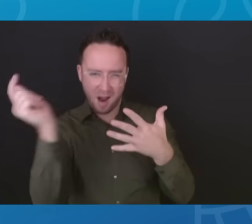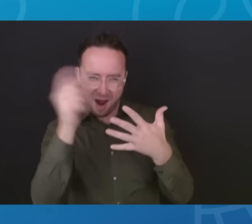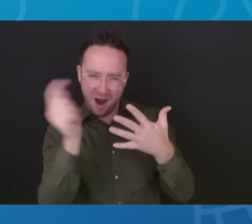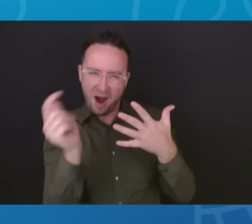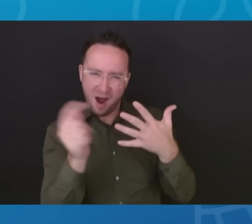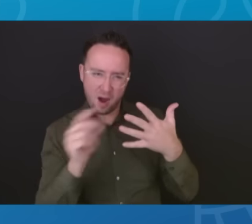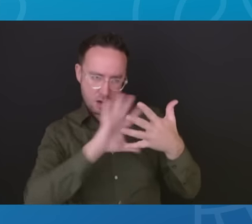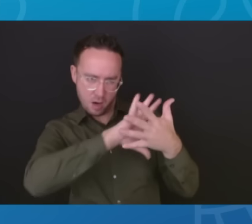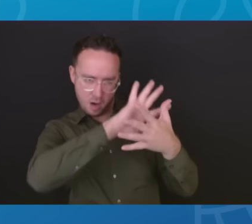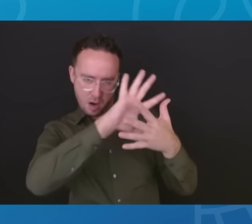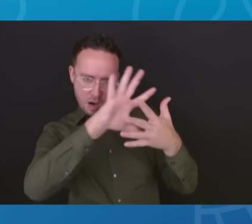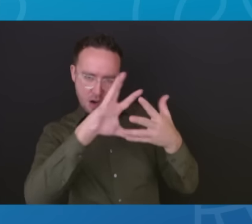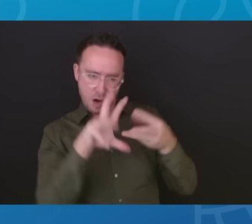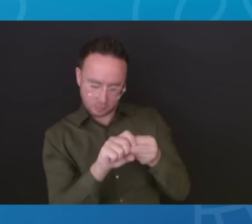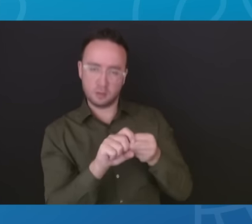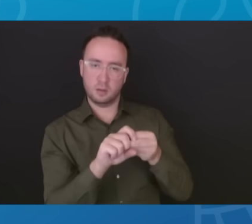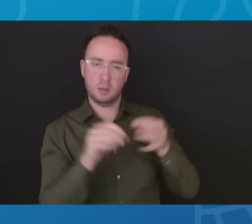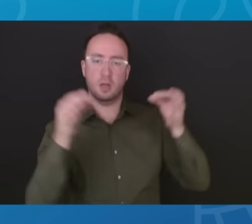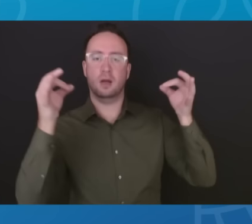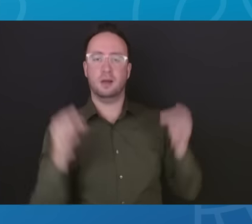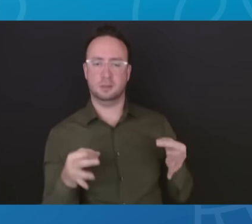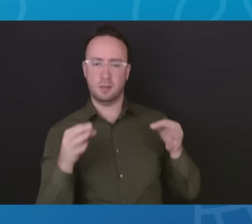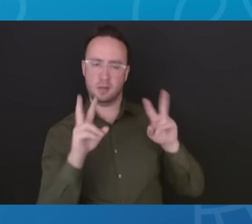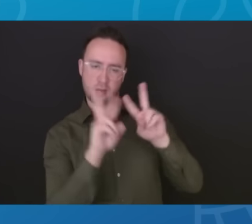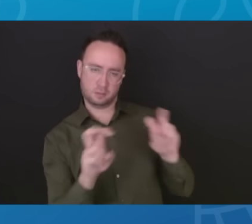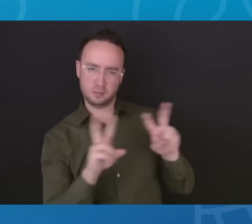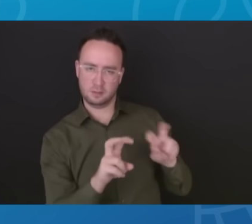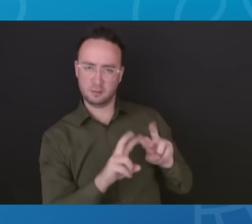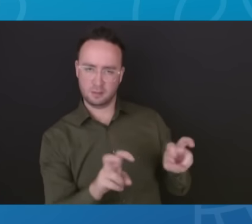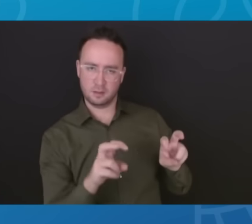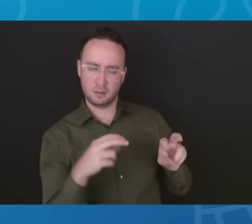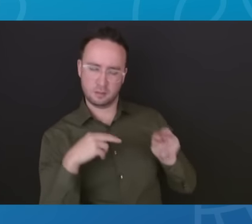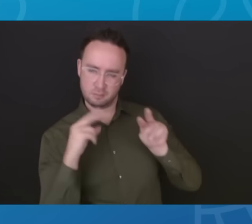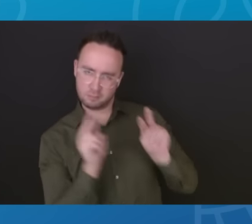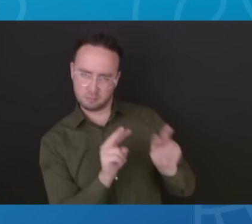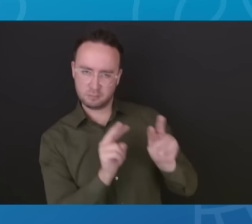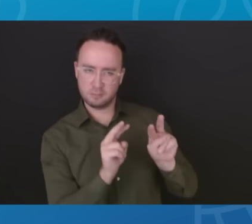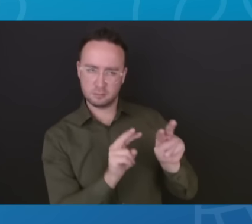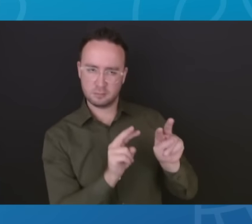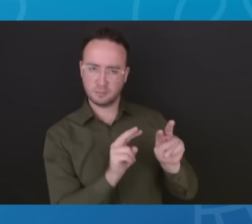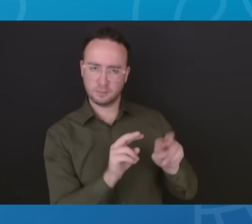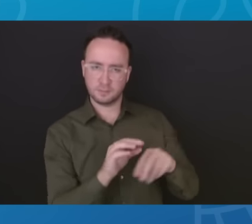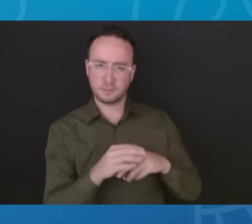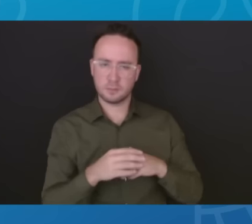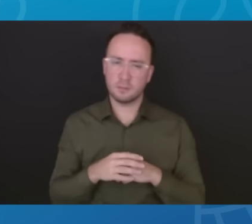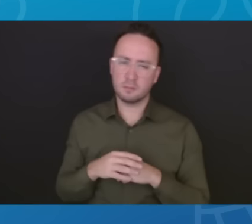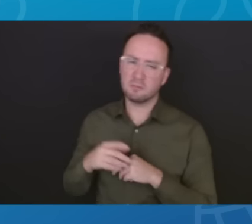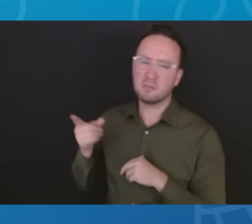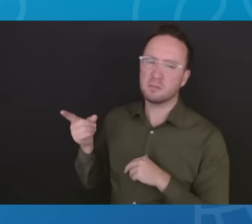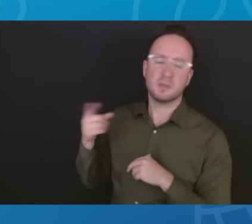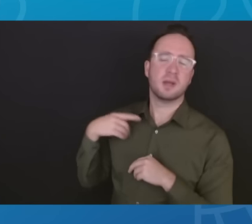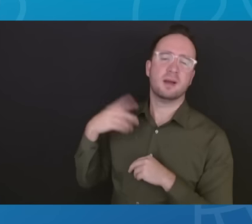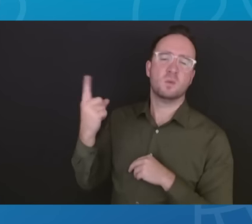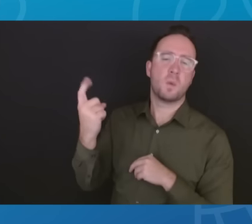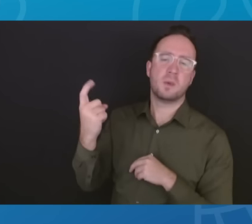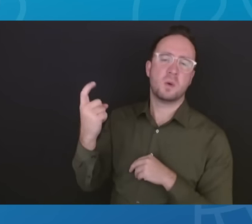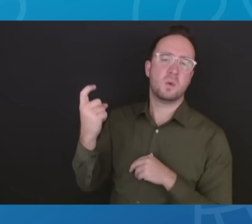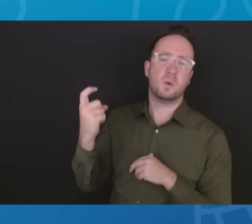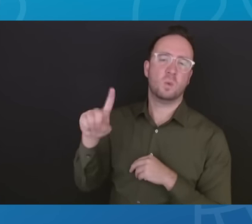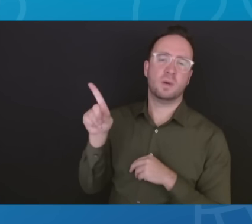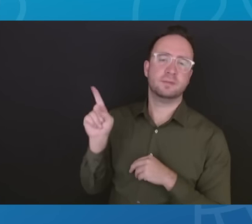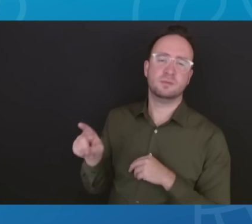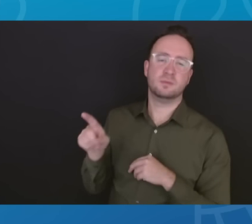are the types of things that we regularly look at. Were you done? Just one more question. You said in your opening remarks that the Biden administration